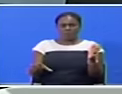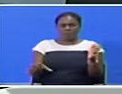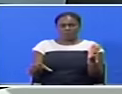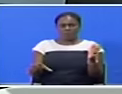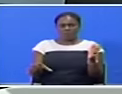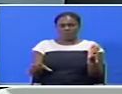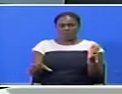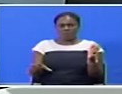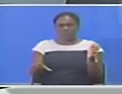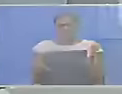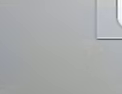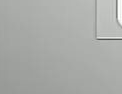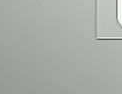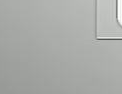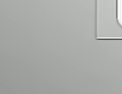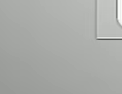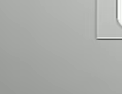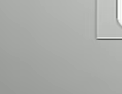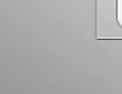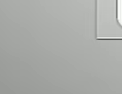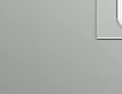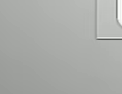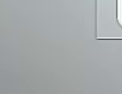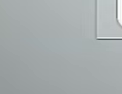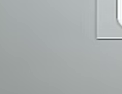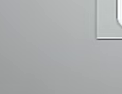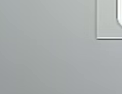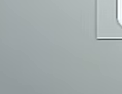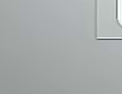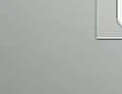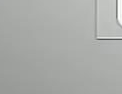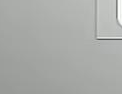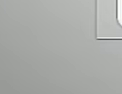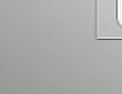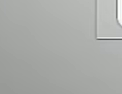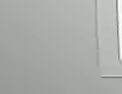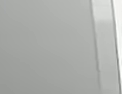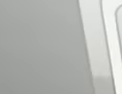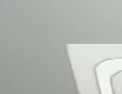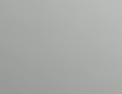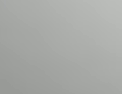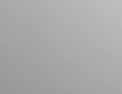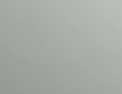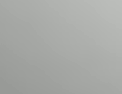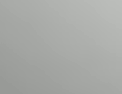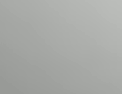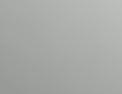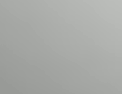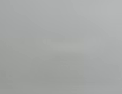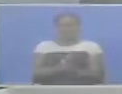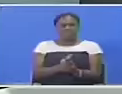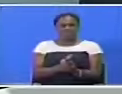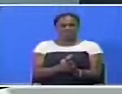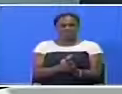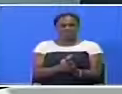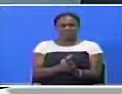now, would be great. It's... There we go. It's fact. So... like we said, it was